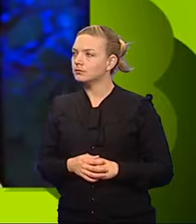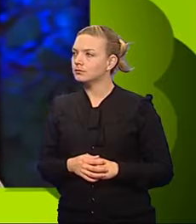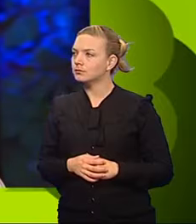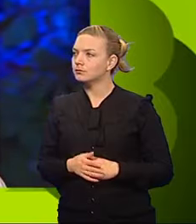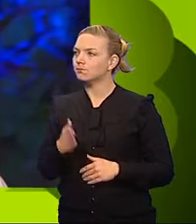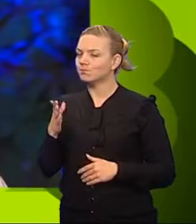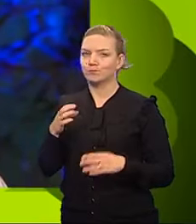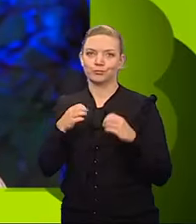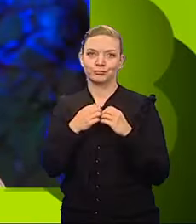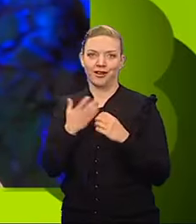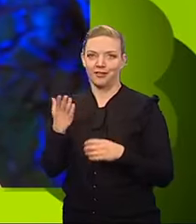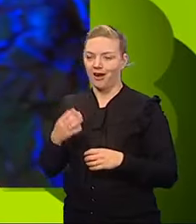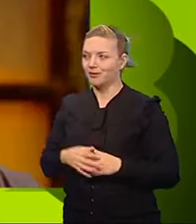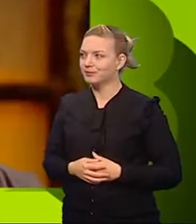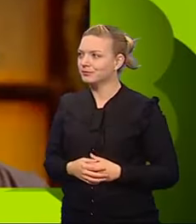Brianna.